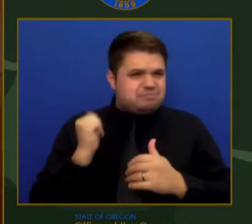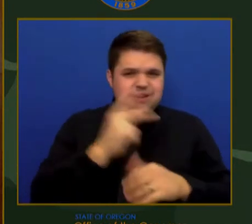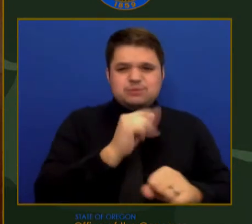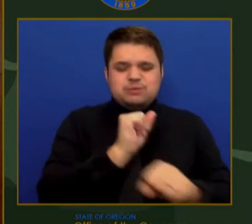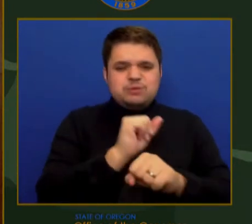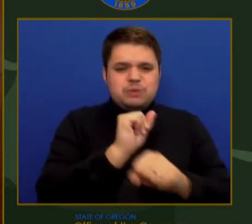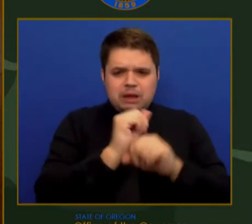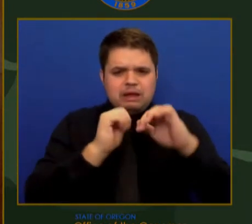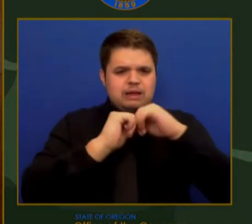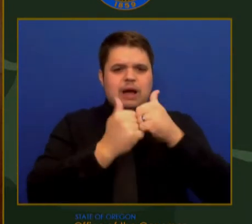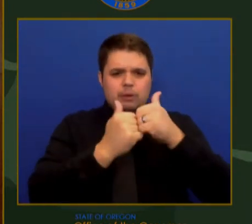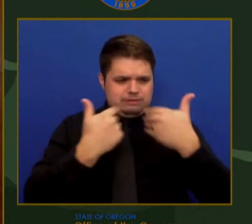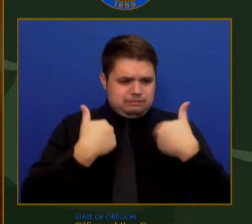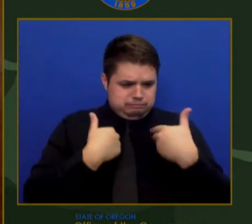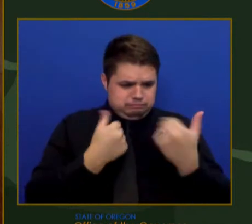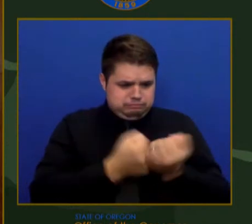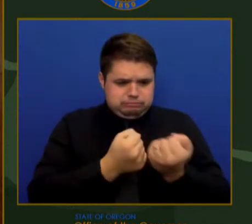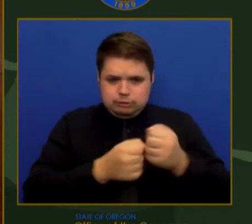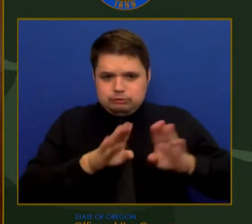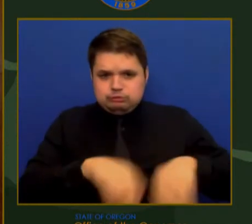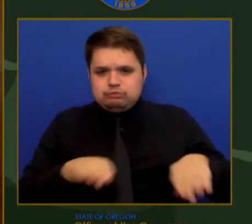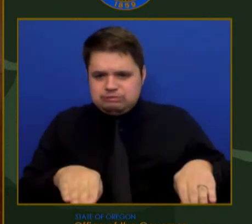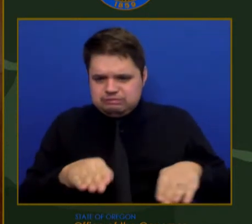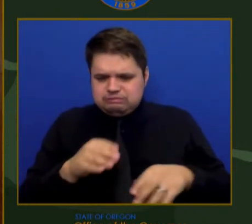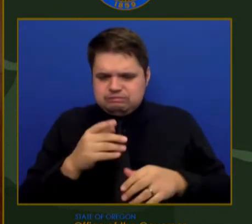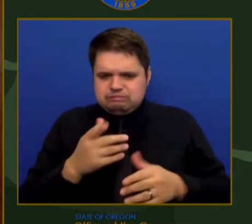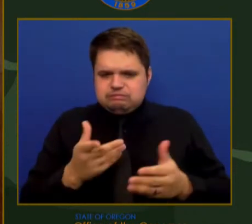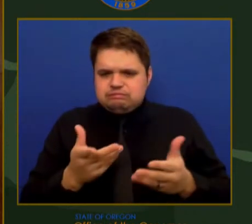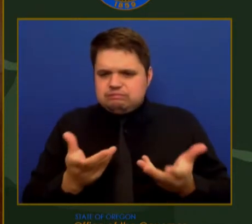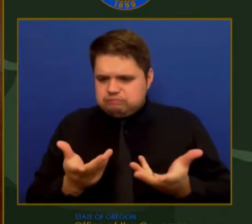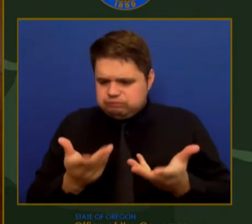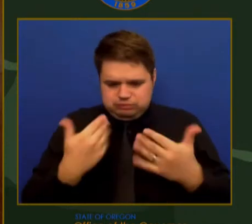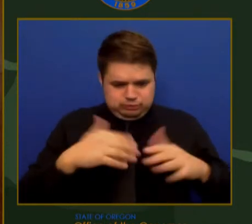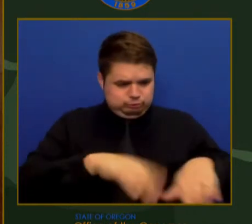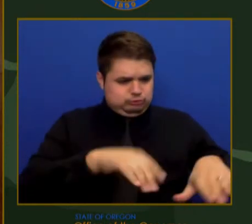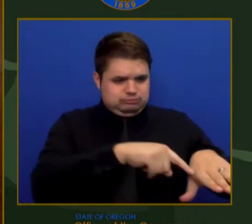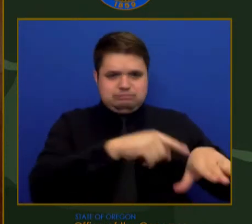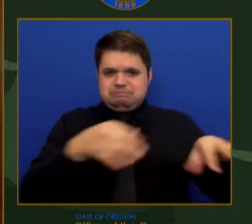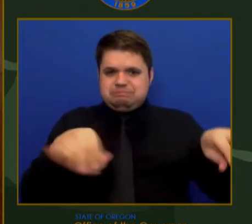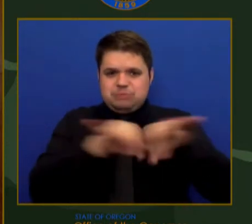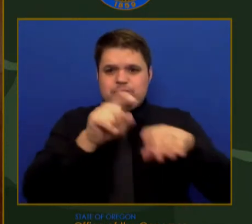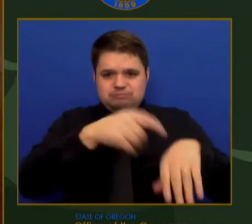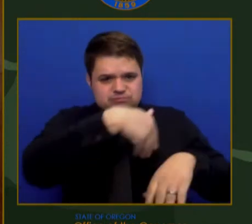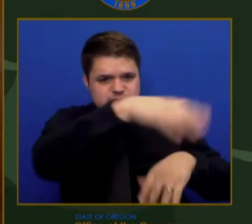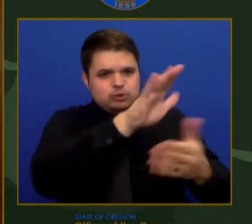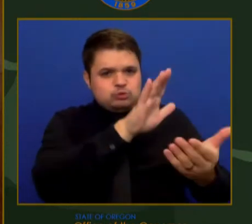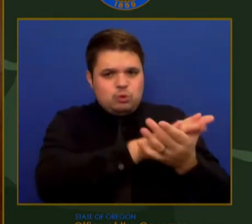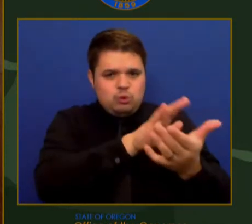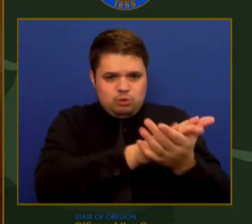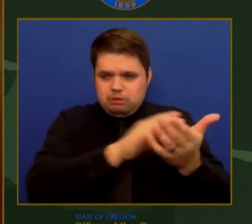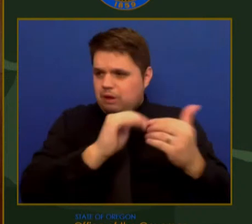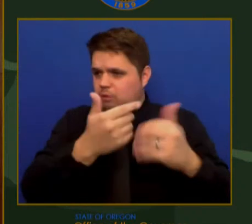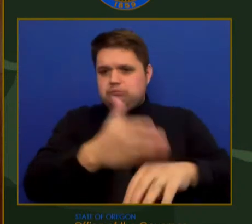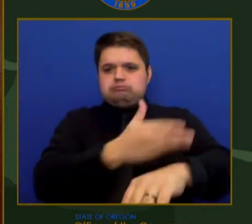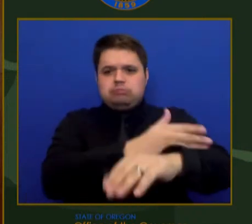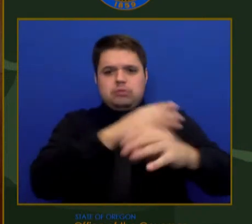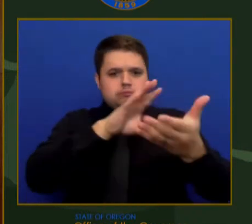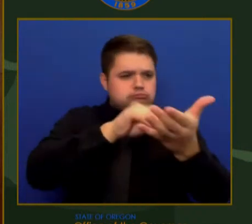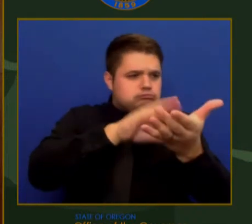basic necessity. It is just as critical to our economic recovery as infrastructure. For working